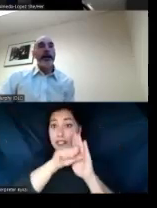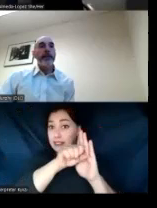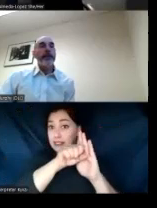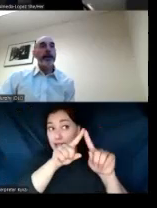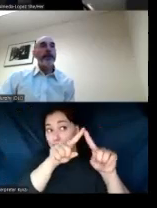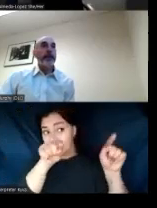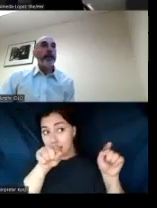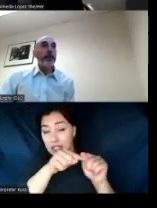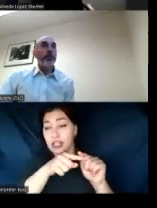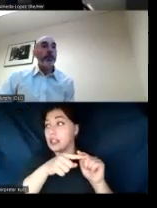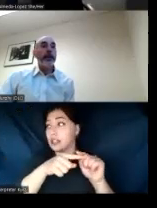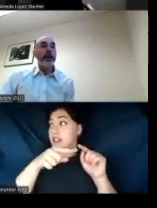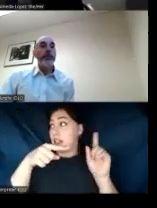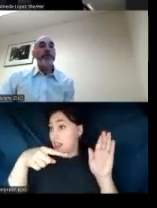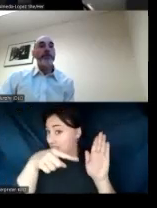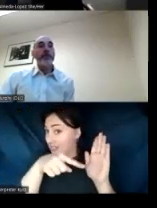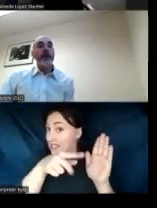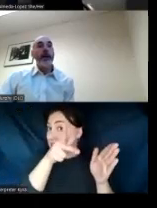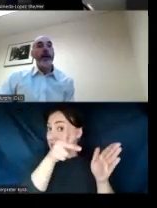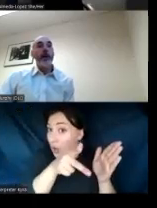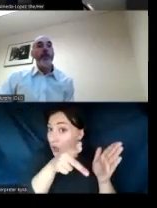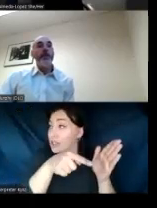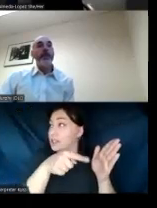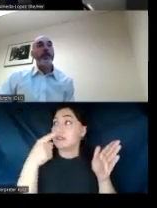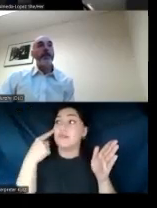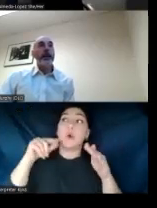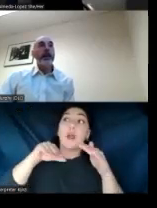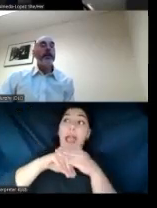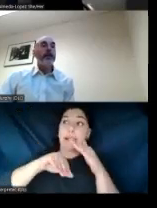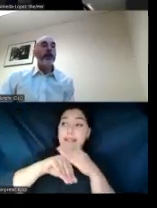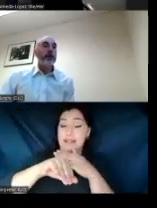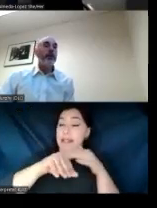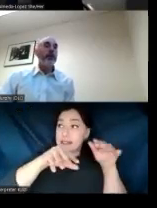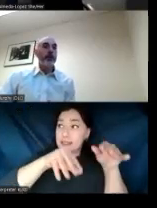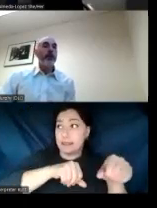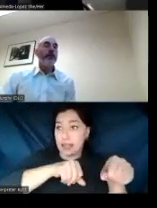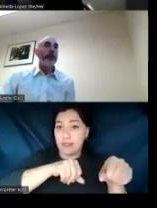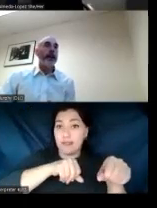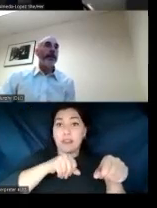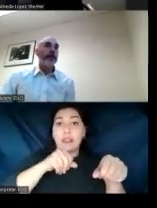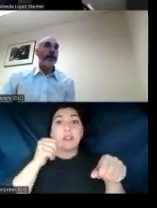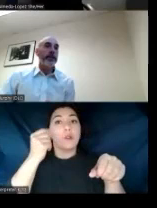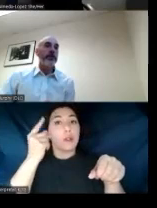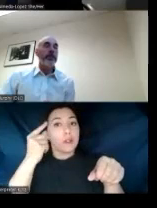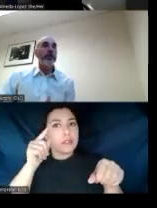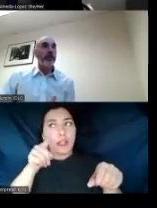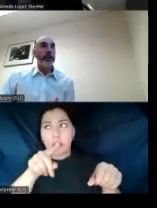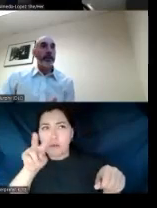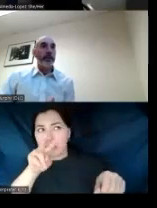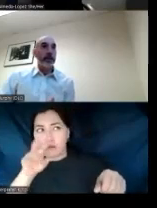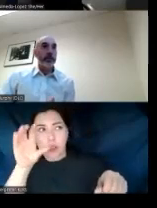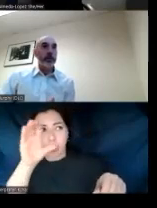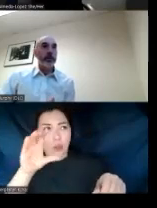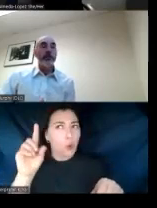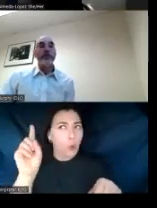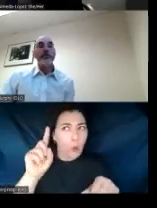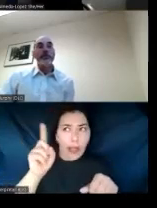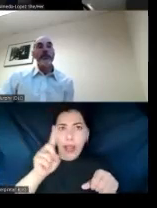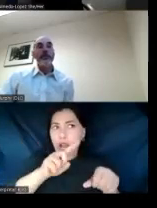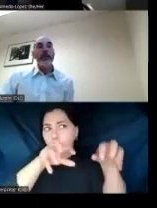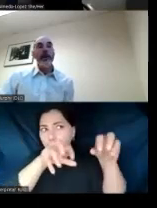designated as accessible parking. So there, you're going to want to look for that designation, make sure that it's